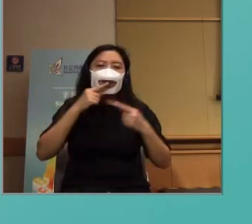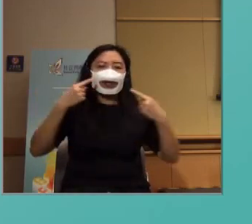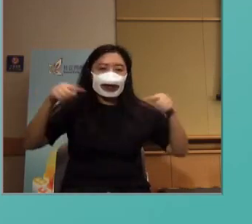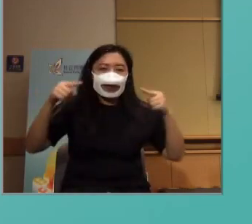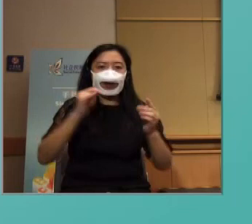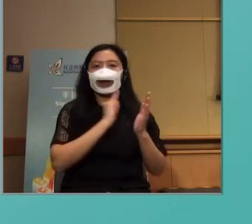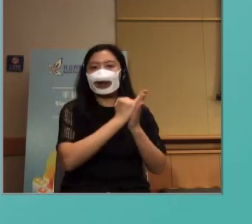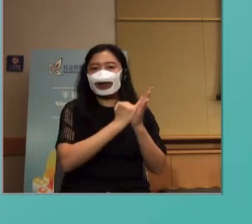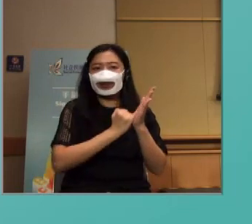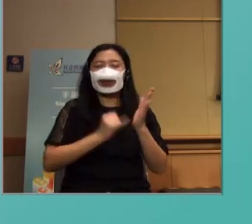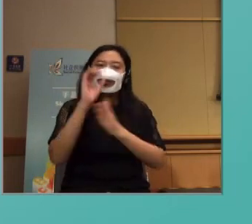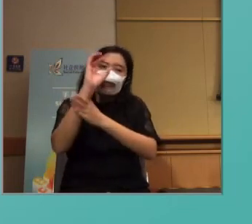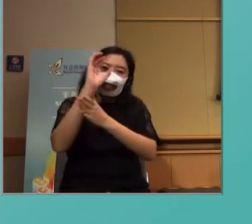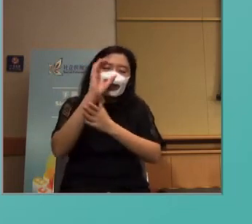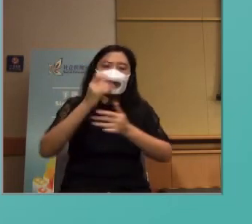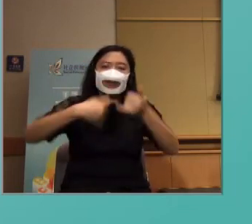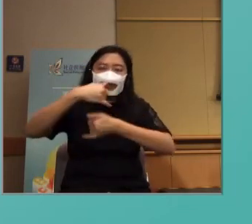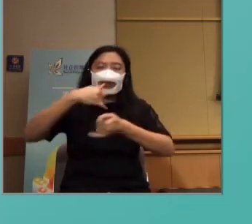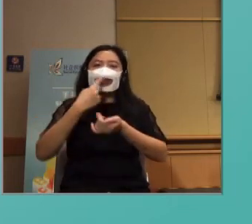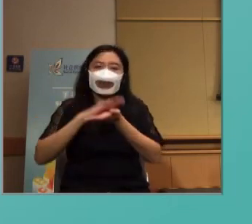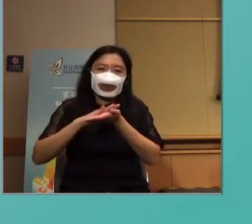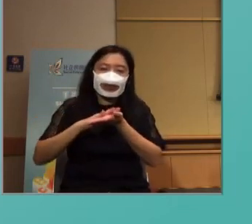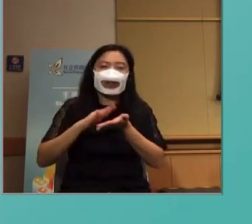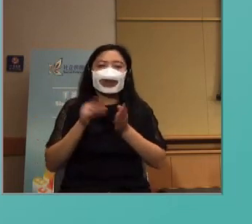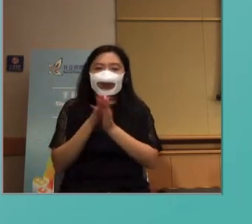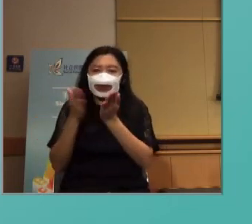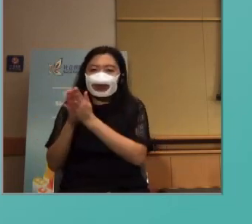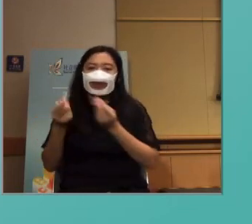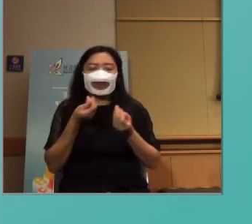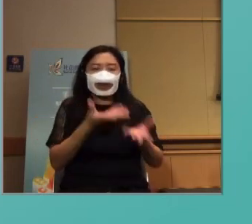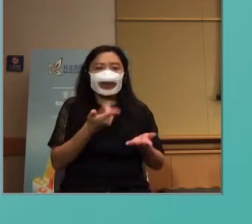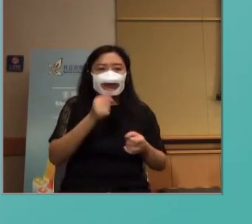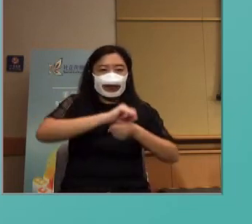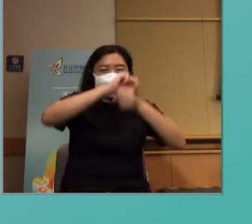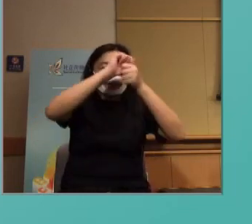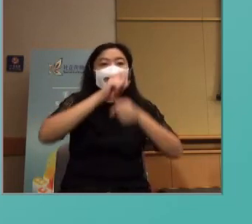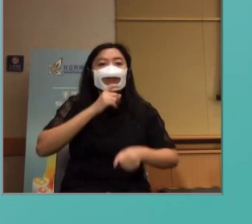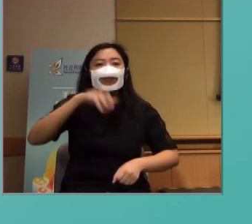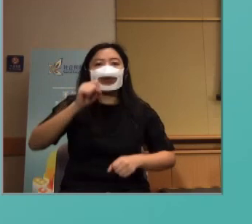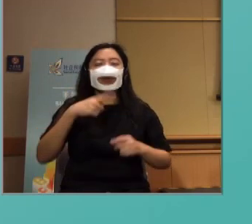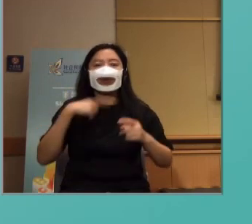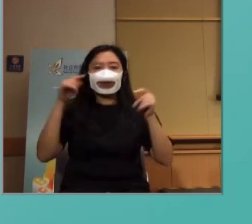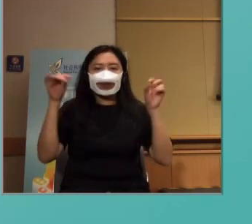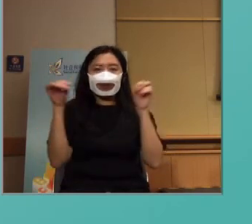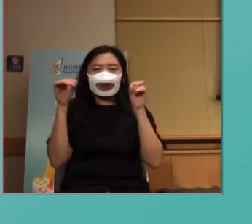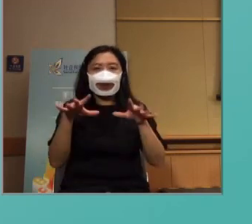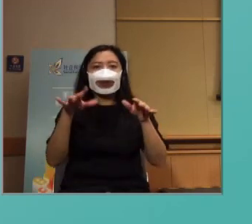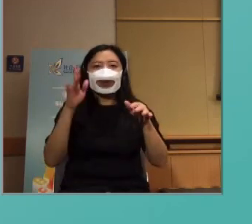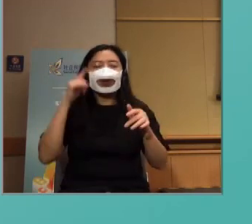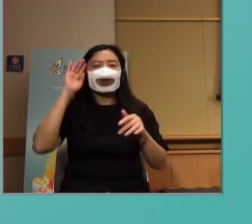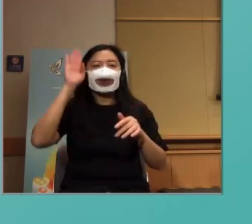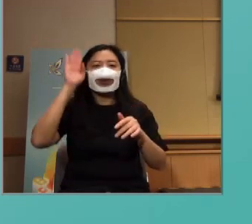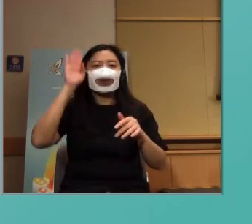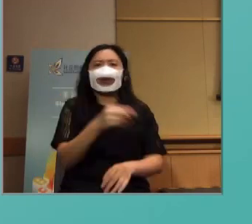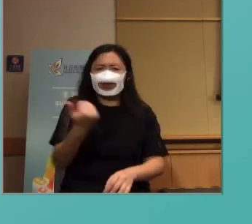books, and personally, I hope magic and other forms of performing arts that have been totally murdered